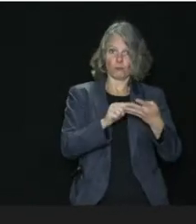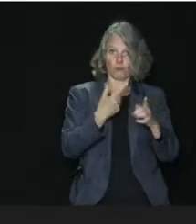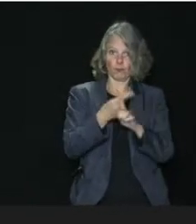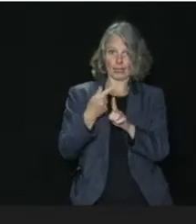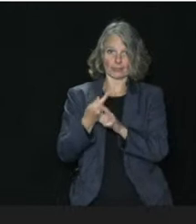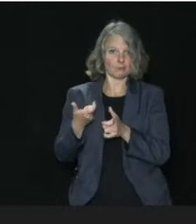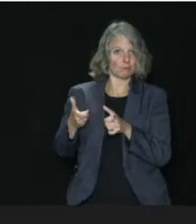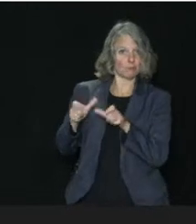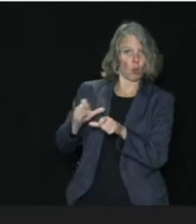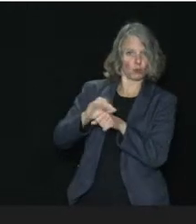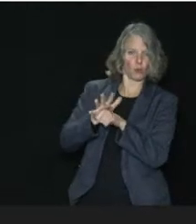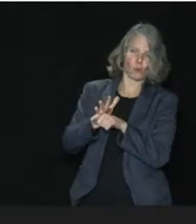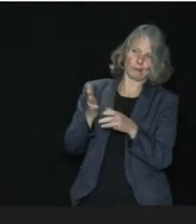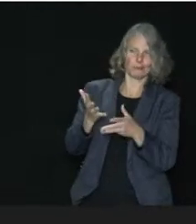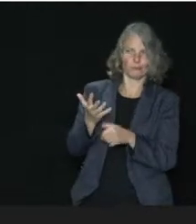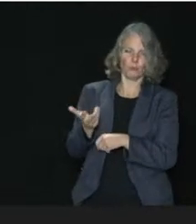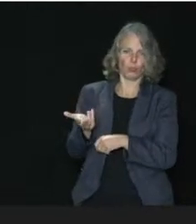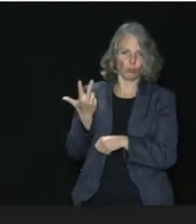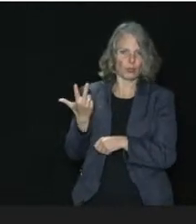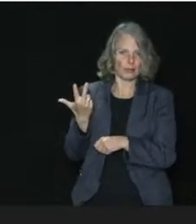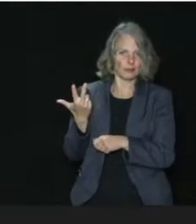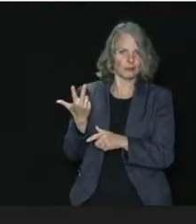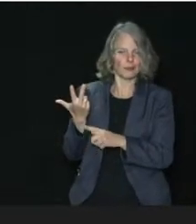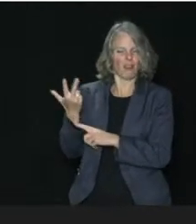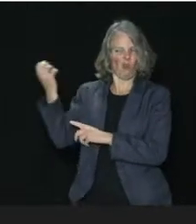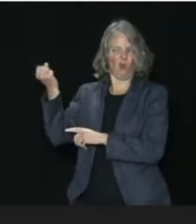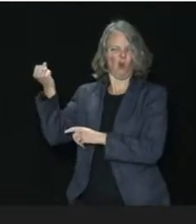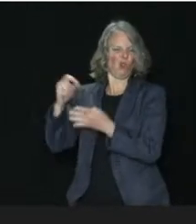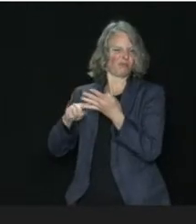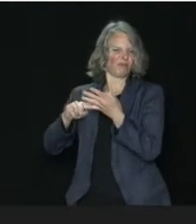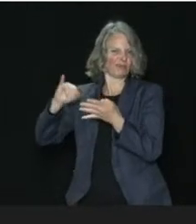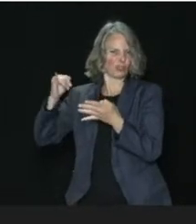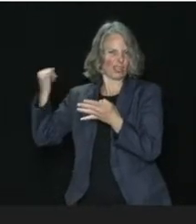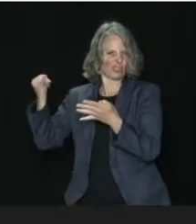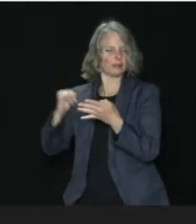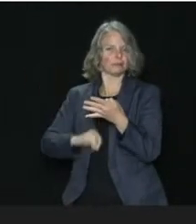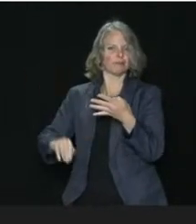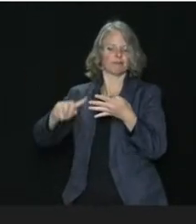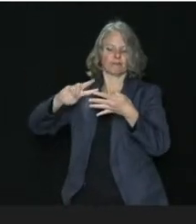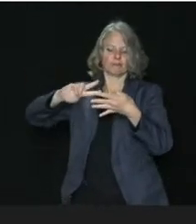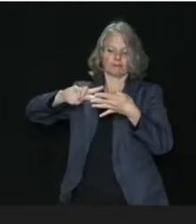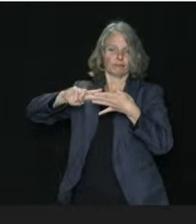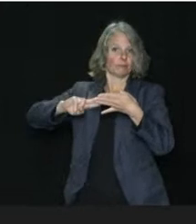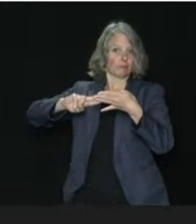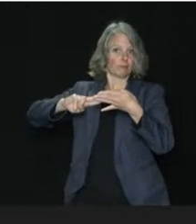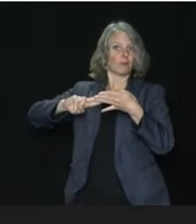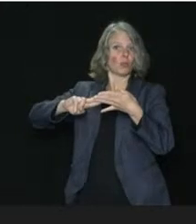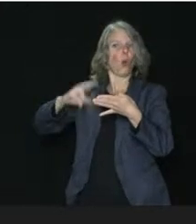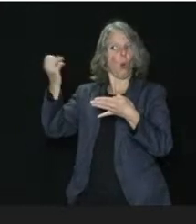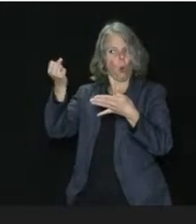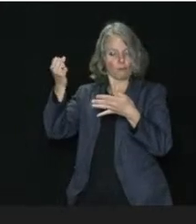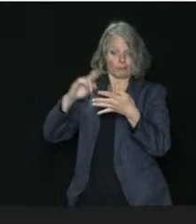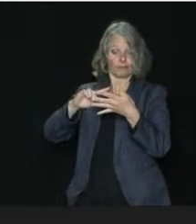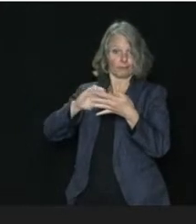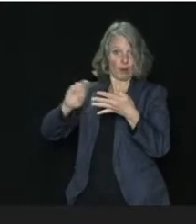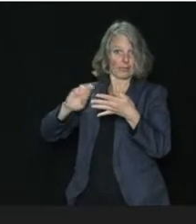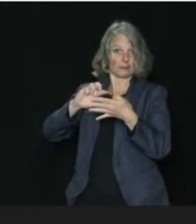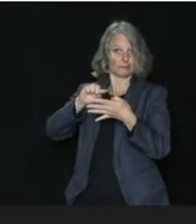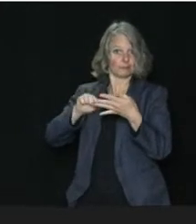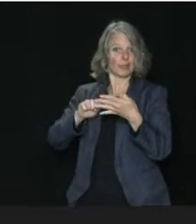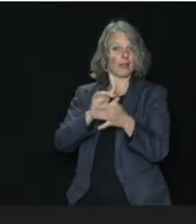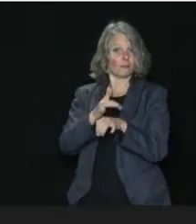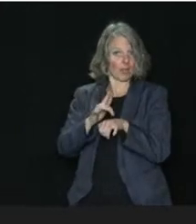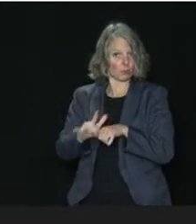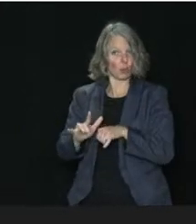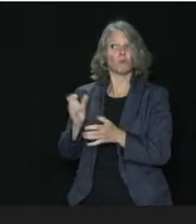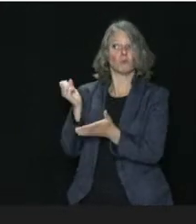Well, three, right, that we're using at the moment because Janssen hasn't been delivered yet to the country. But with the three vaccines